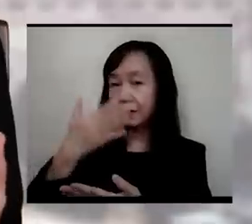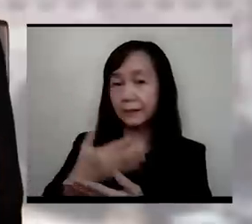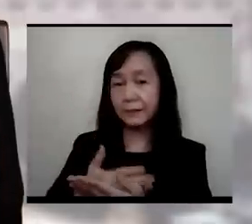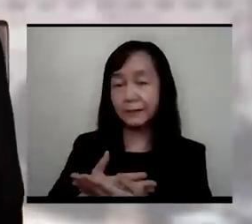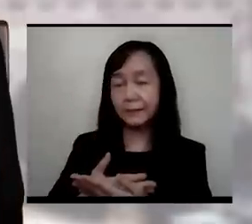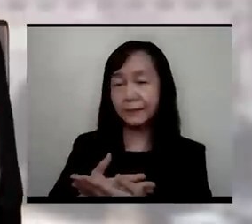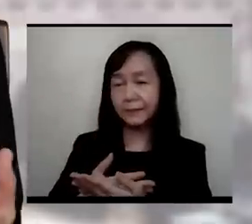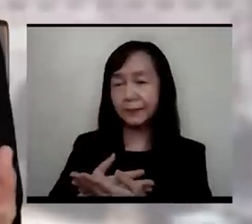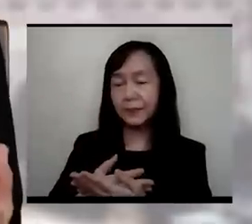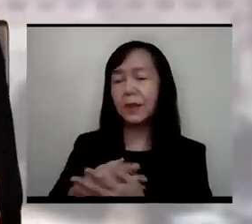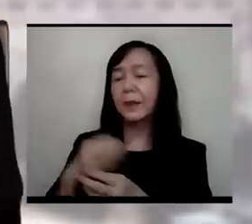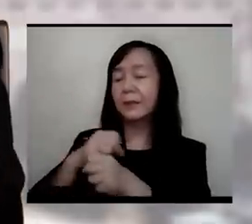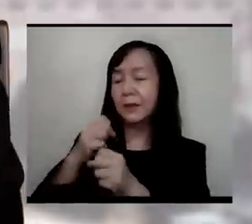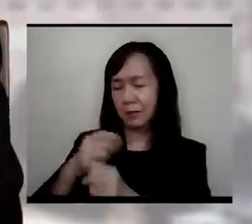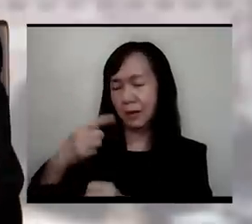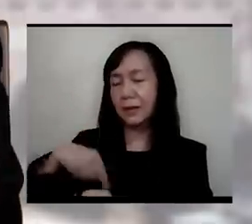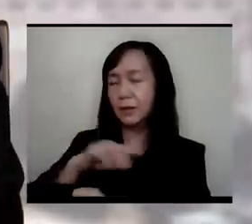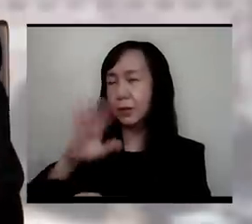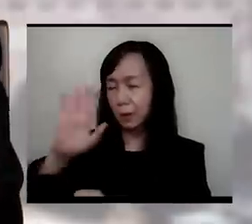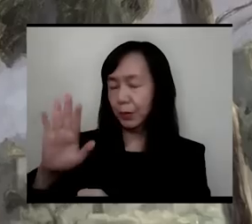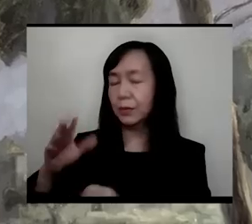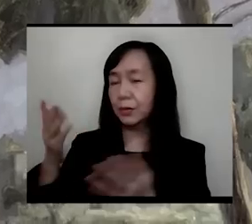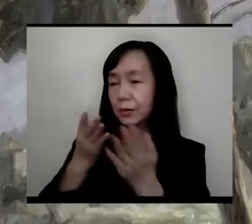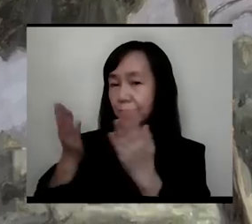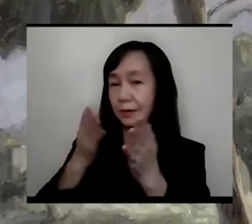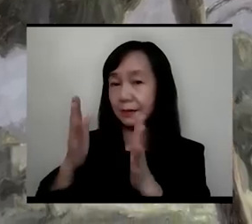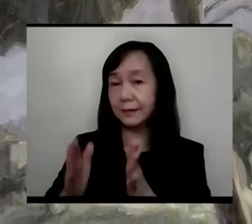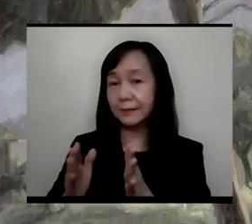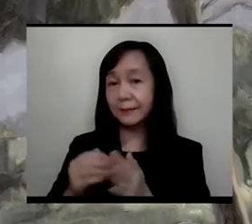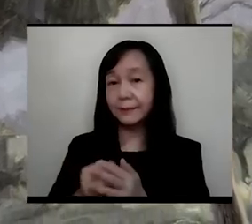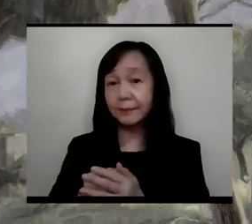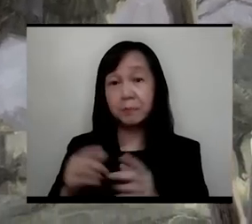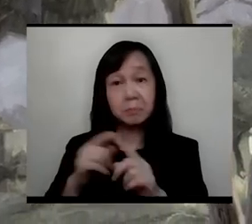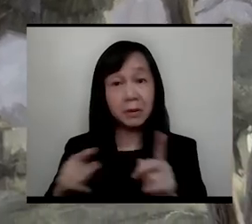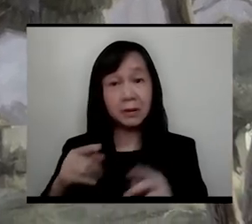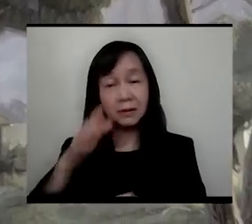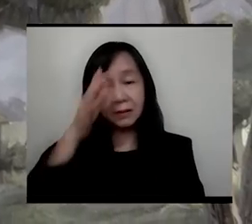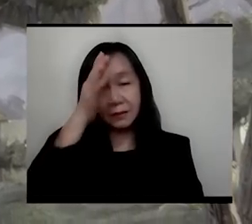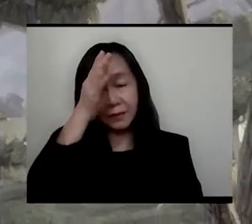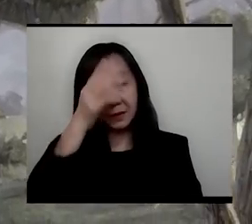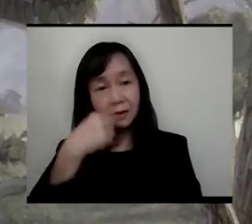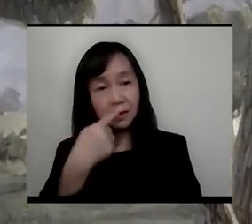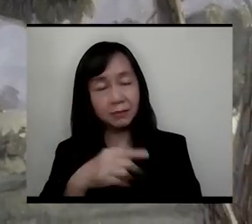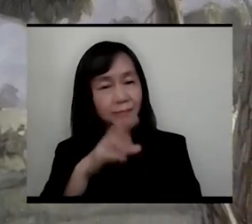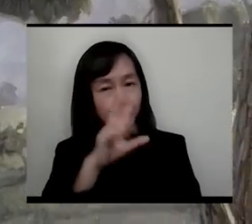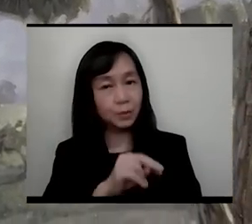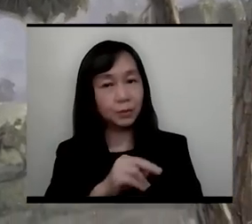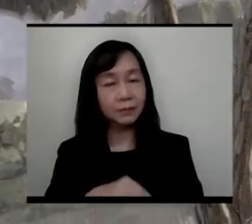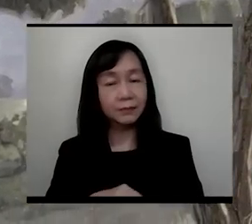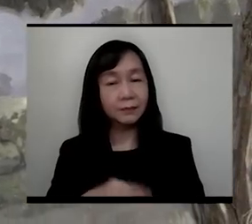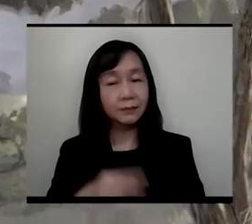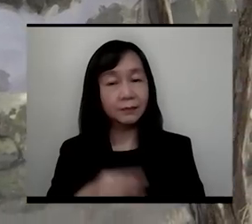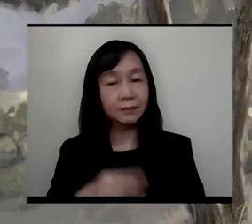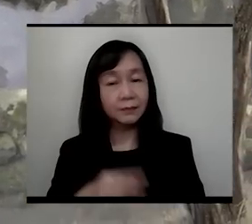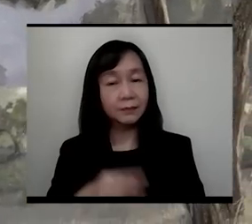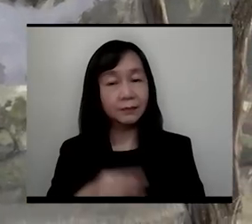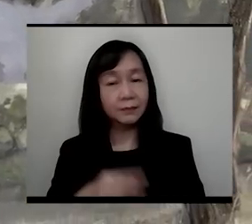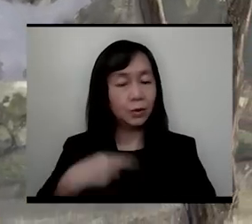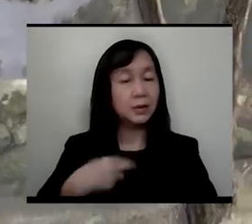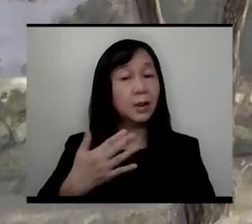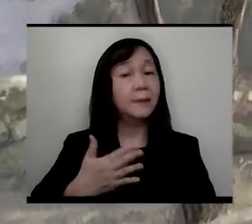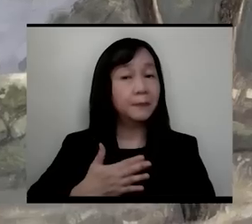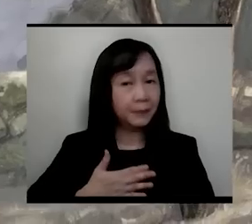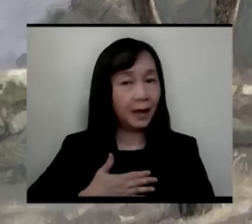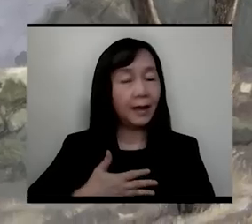treat me As a servant But The father said No Let us rejoice My son